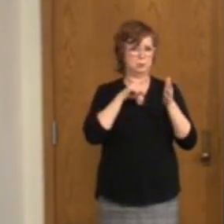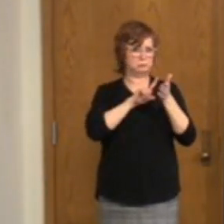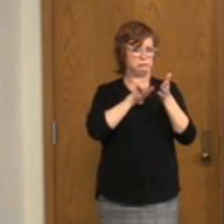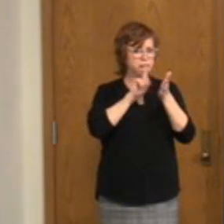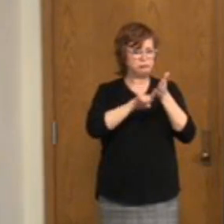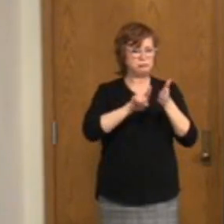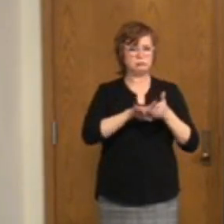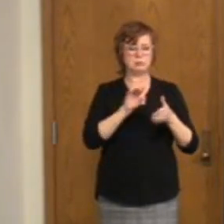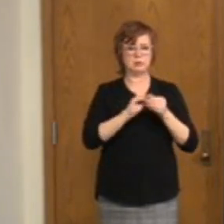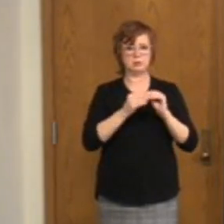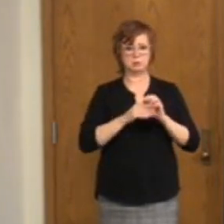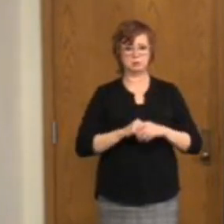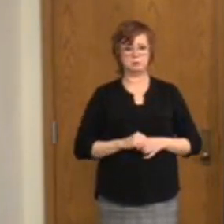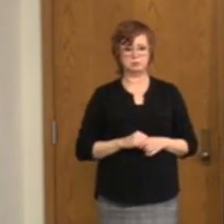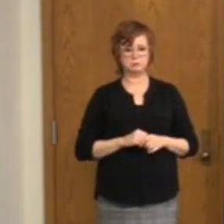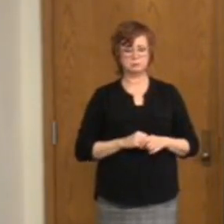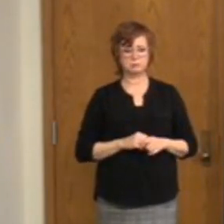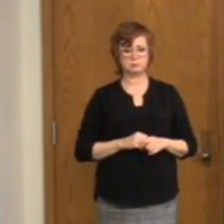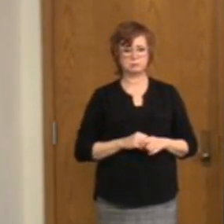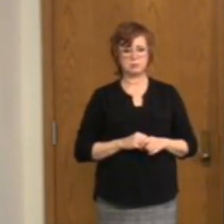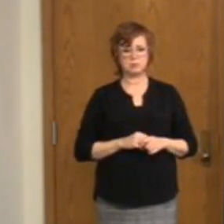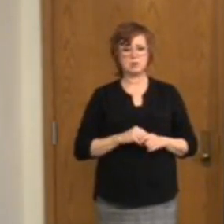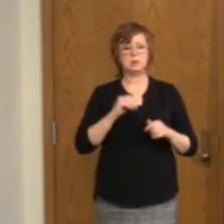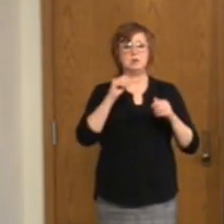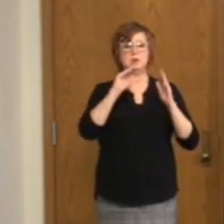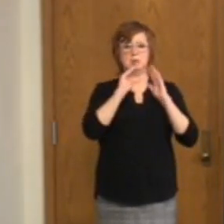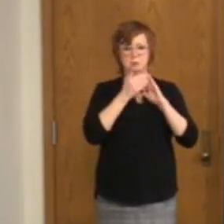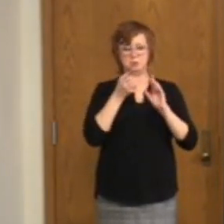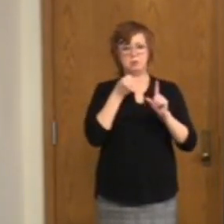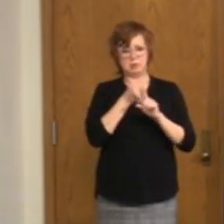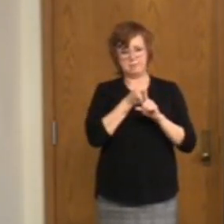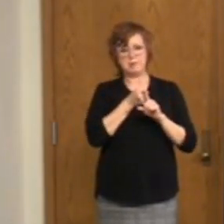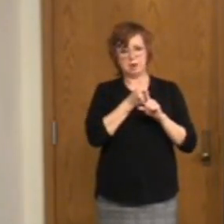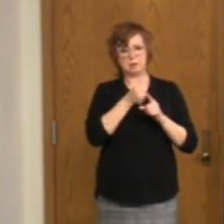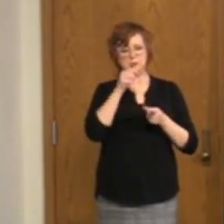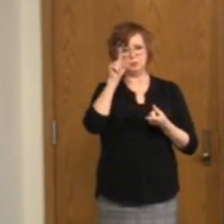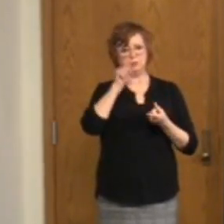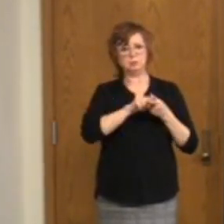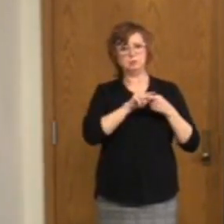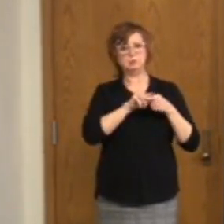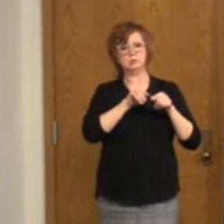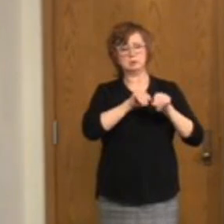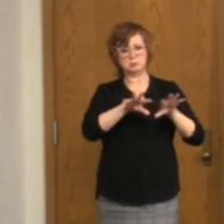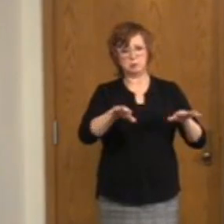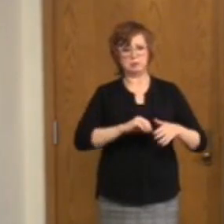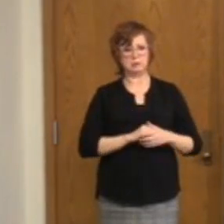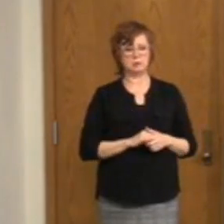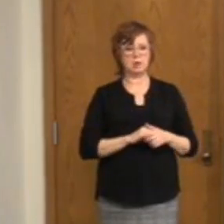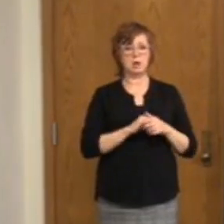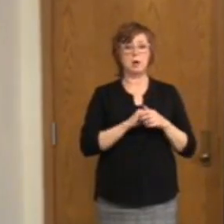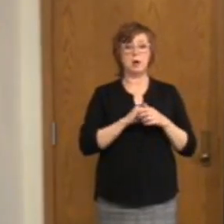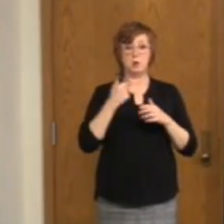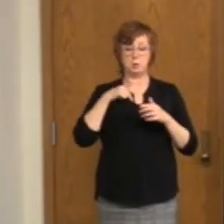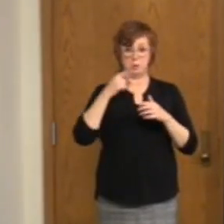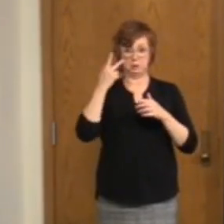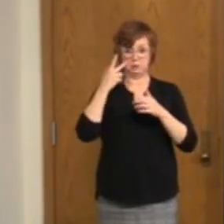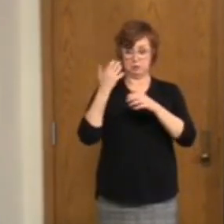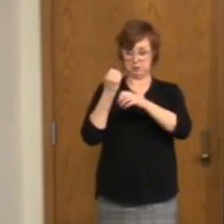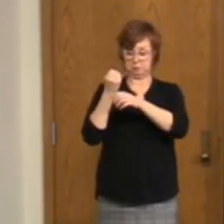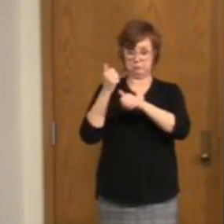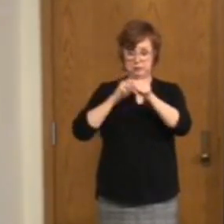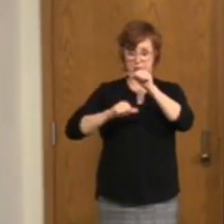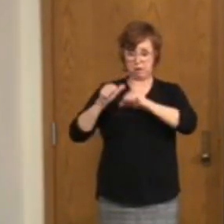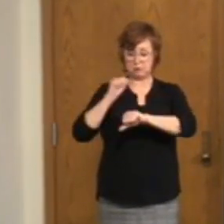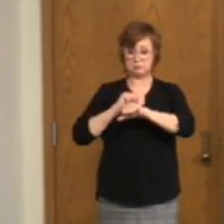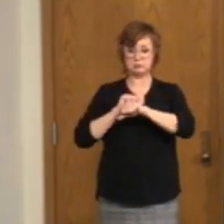of community immunity impacts. And the most efficient way to get that, based on strong scientific advice, is